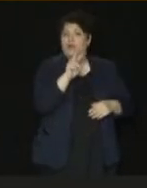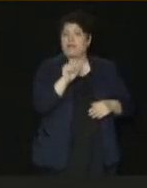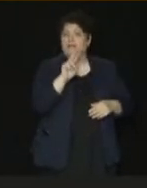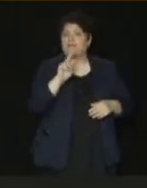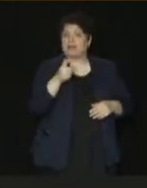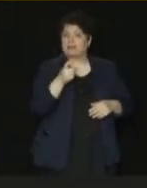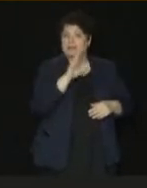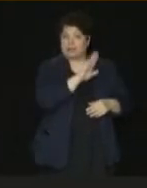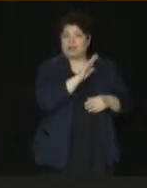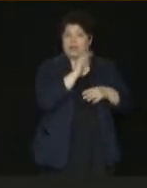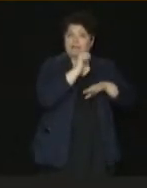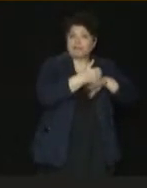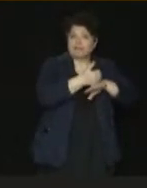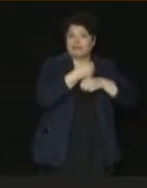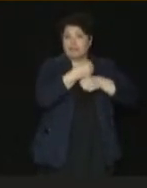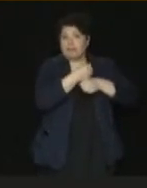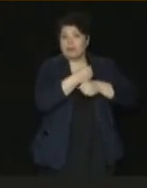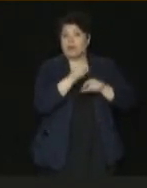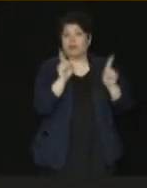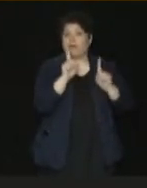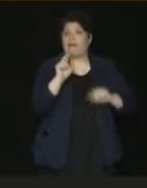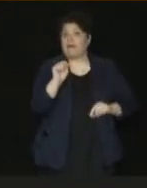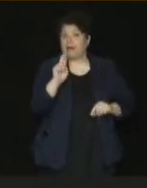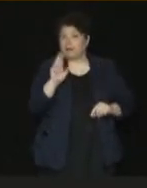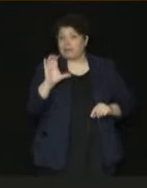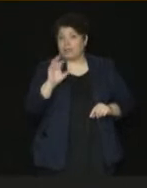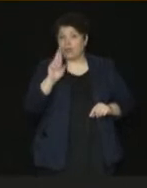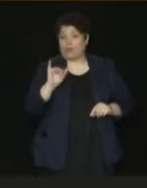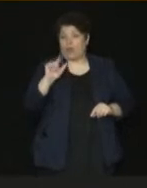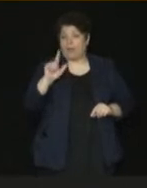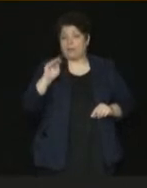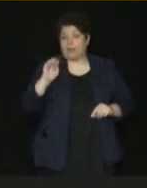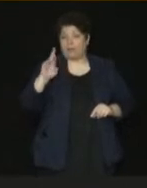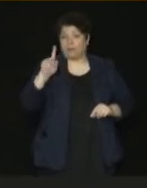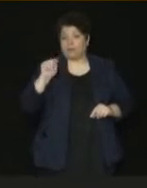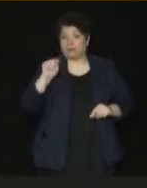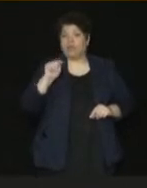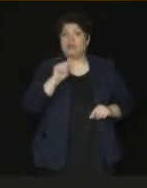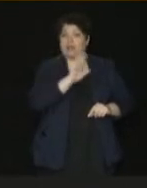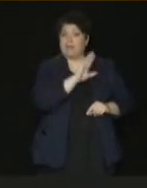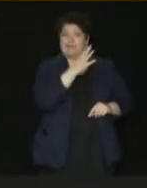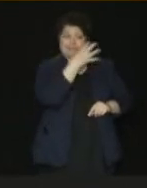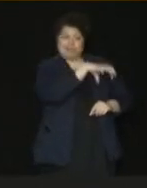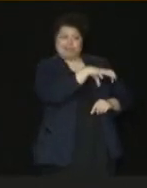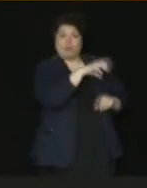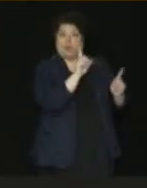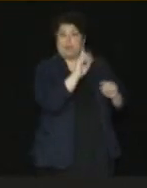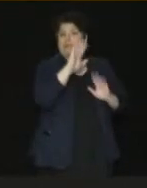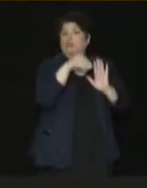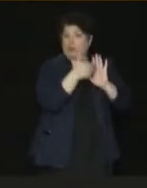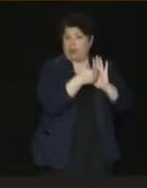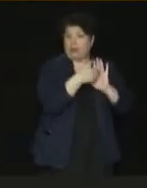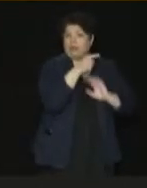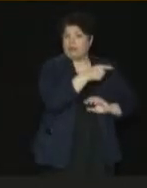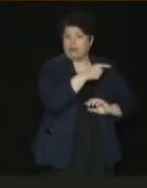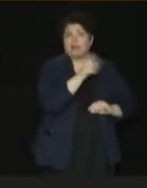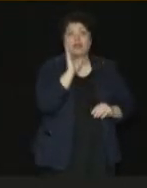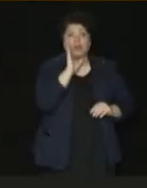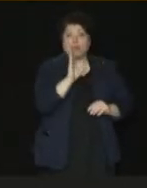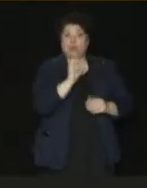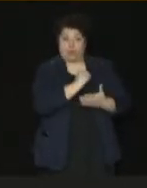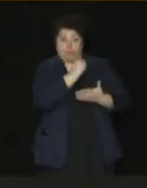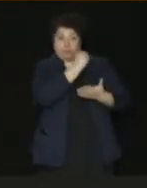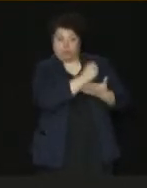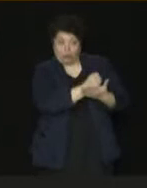at the new NRC Royalmount facility in Montreal. Pending Health Canada approval, tens of millions